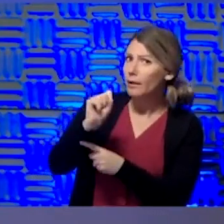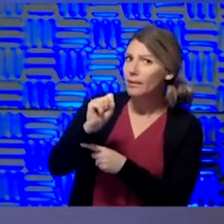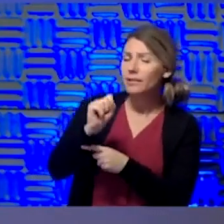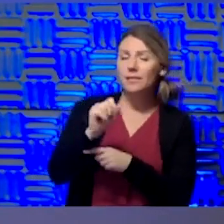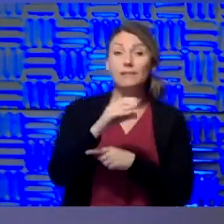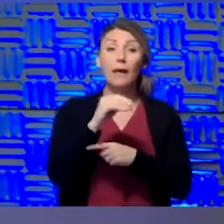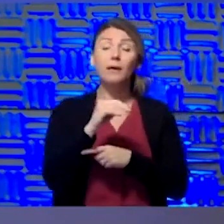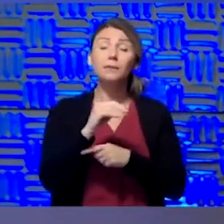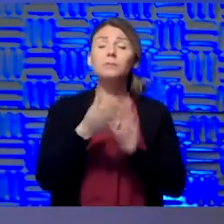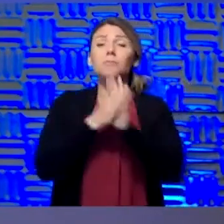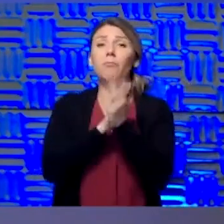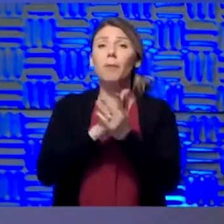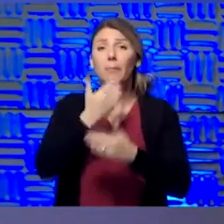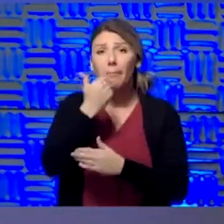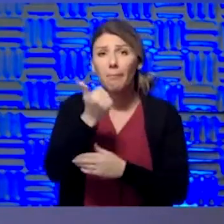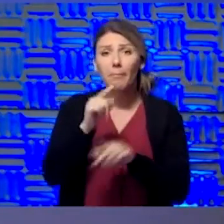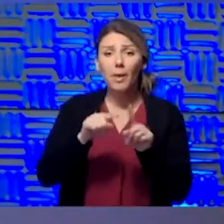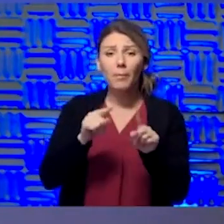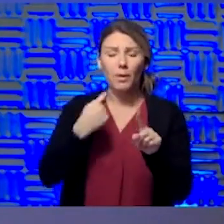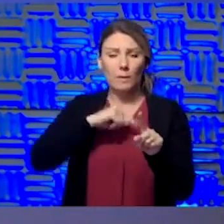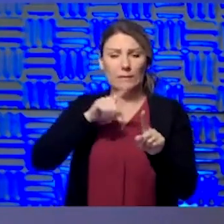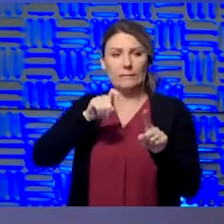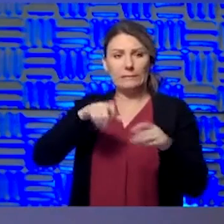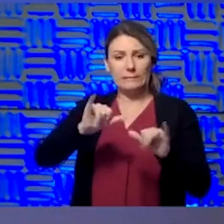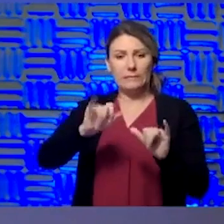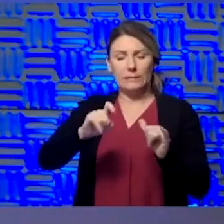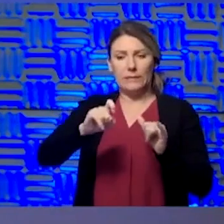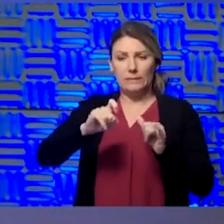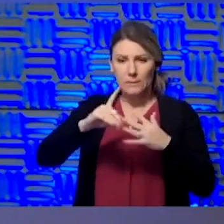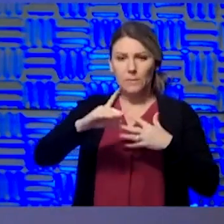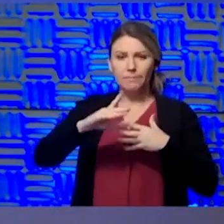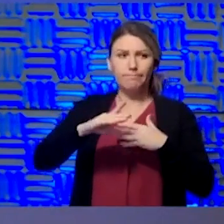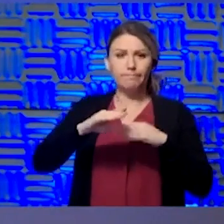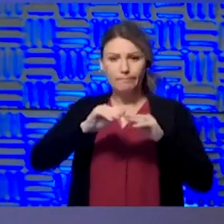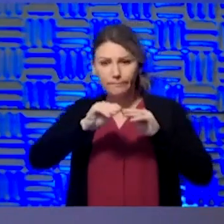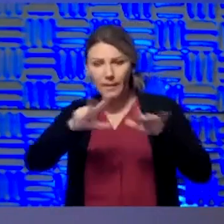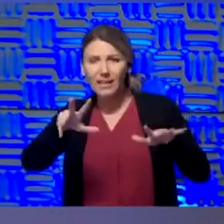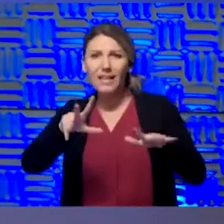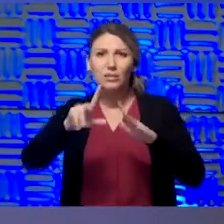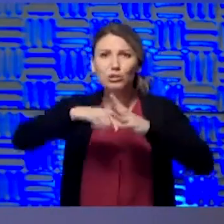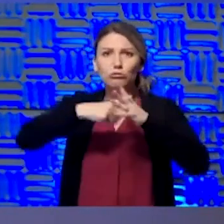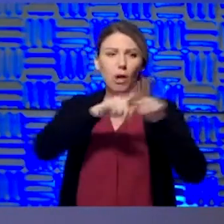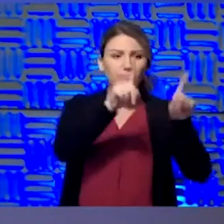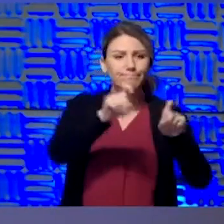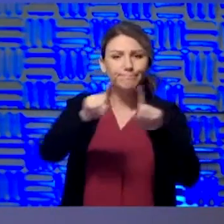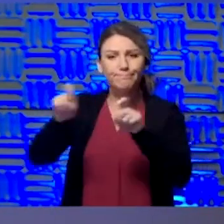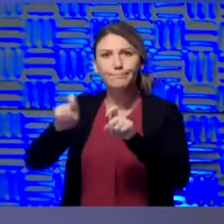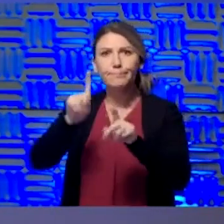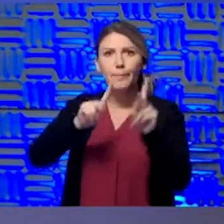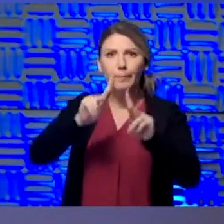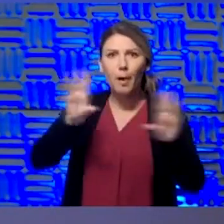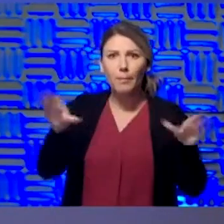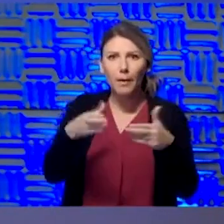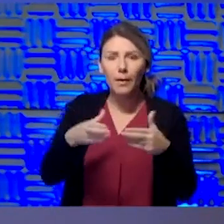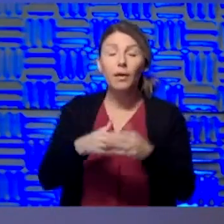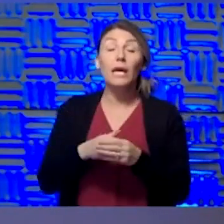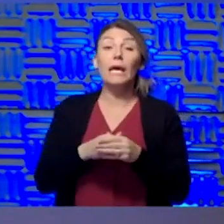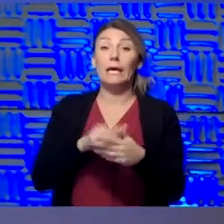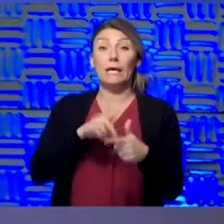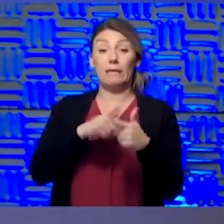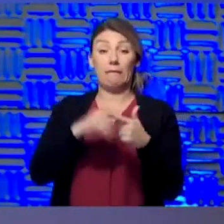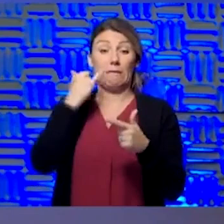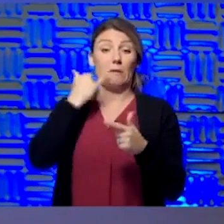accurate testing, we still need to roll that out to the population. Once we determine have you had infection with